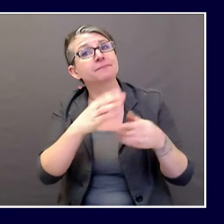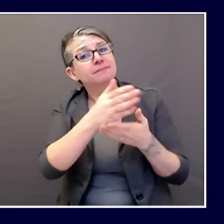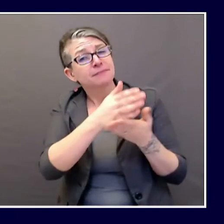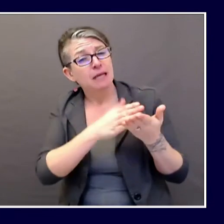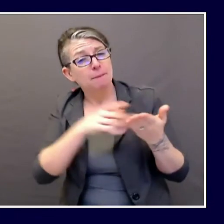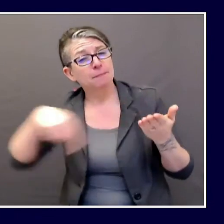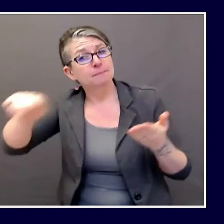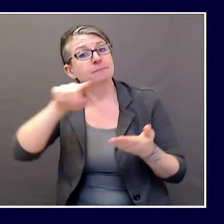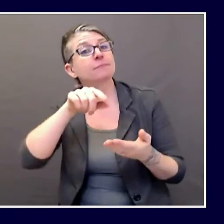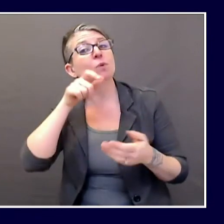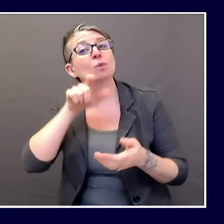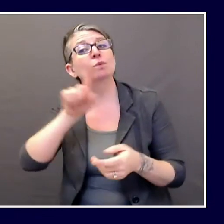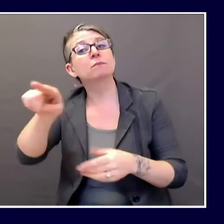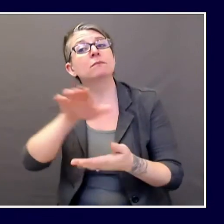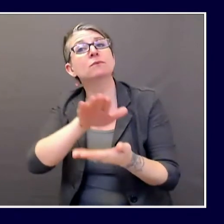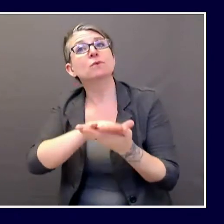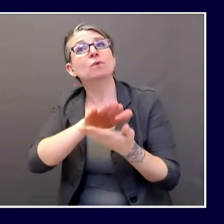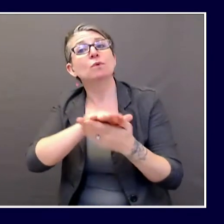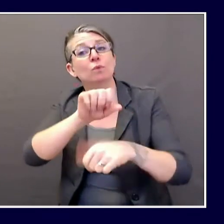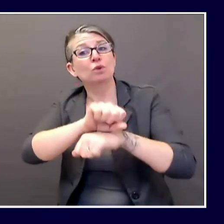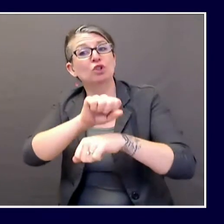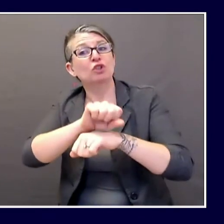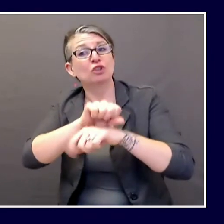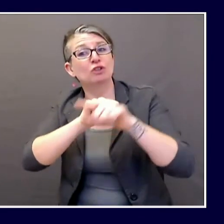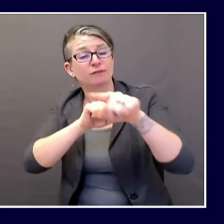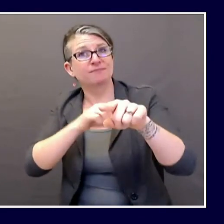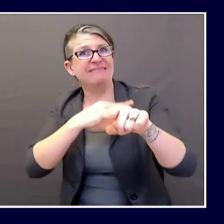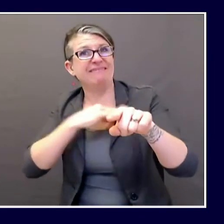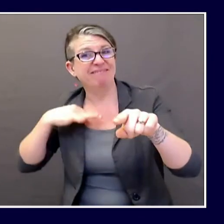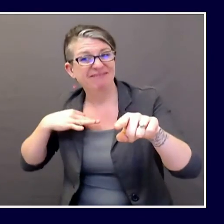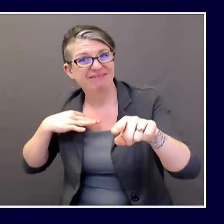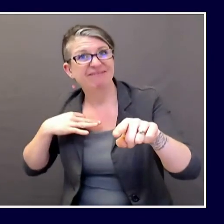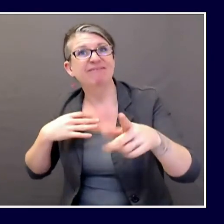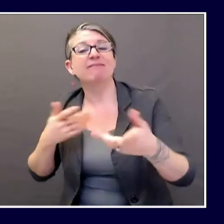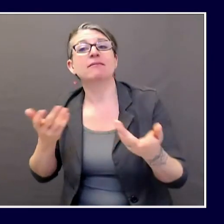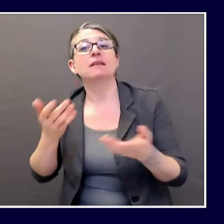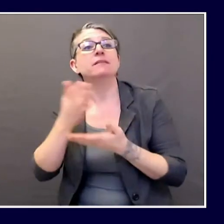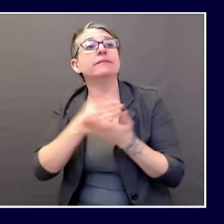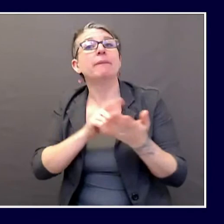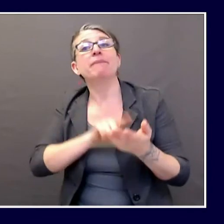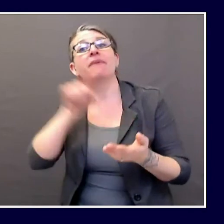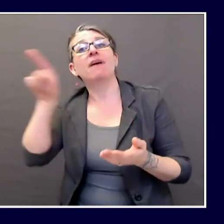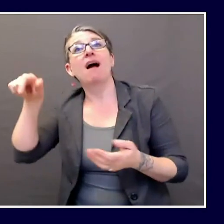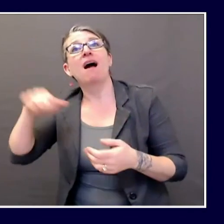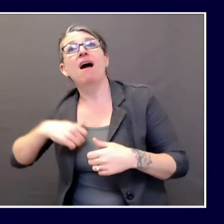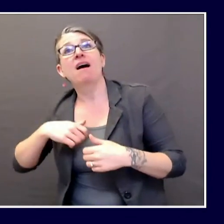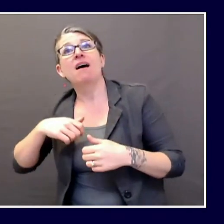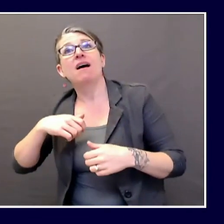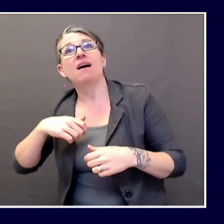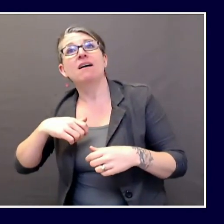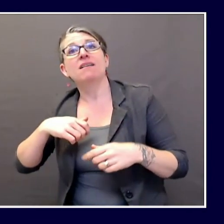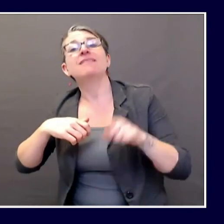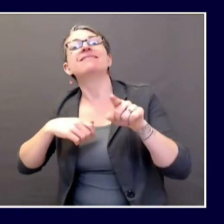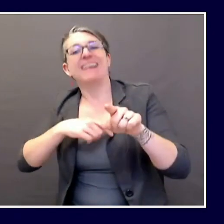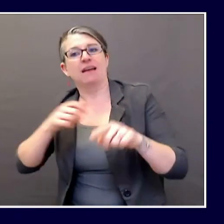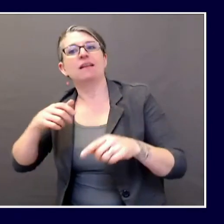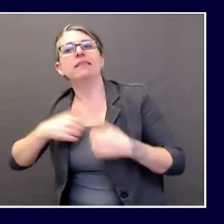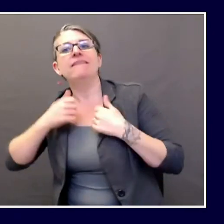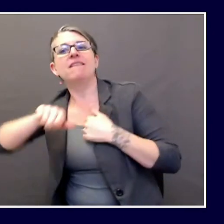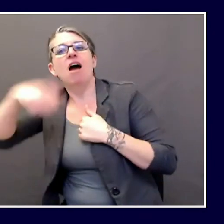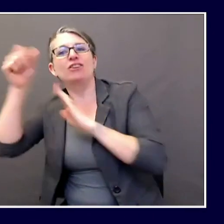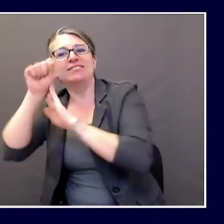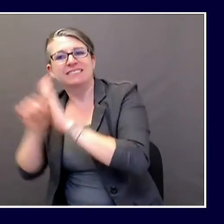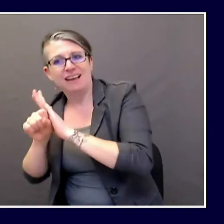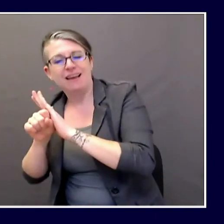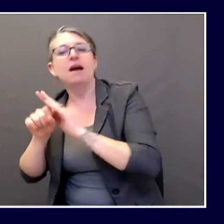Maine because of where they live, and then they can't get vaccinated in New Hampshire because they work in Maine. Where do these folks fit in, and do you know how many